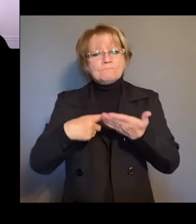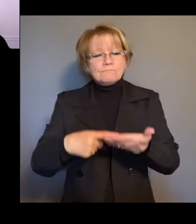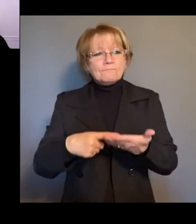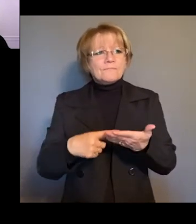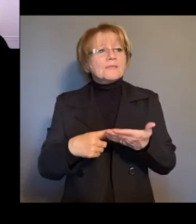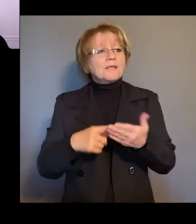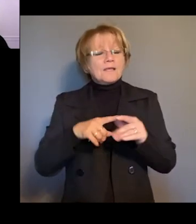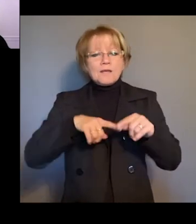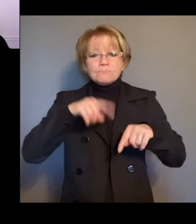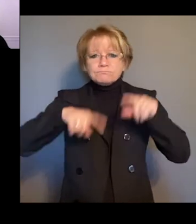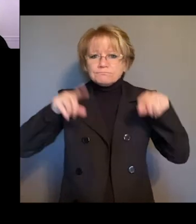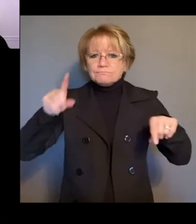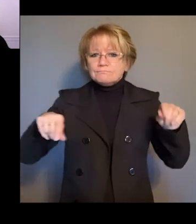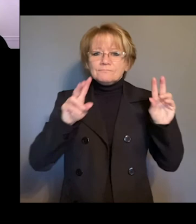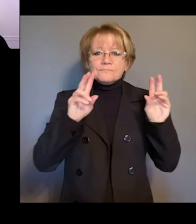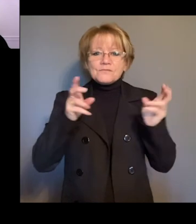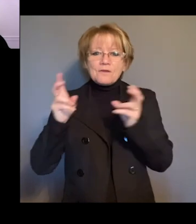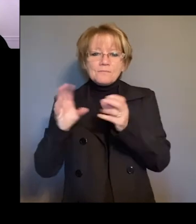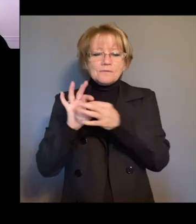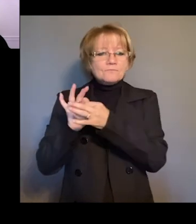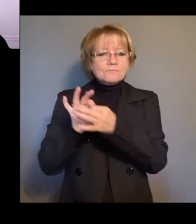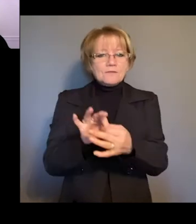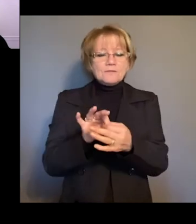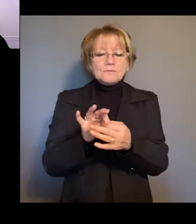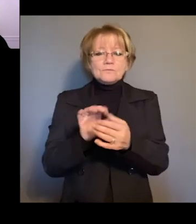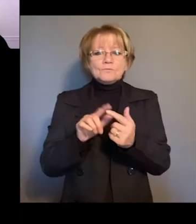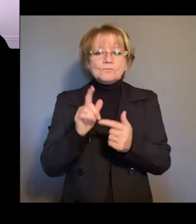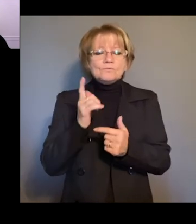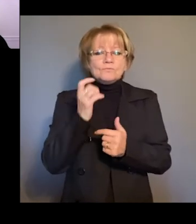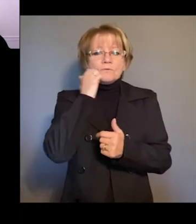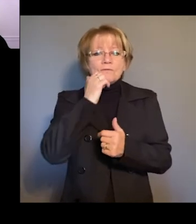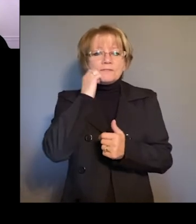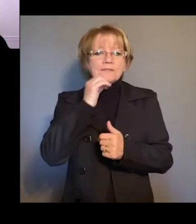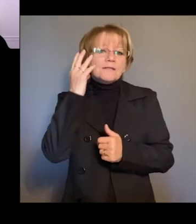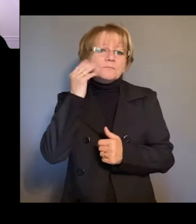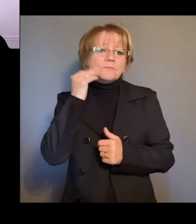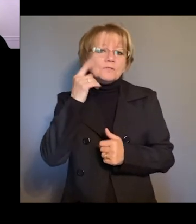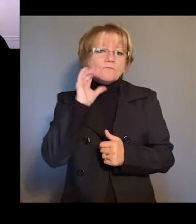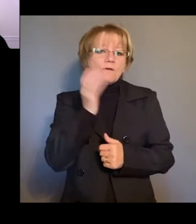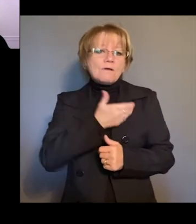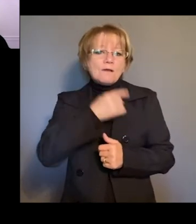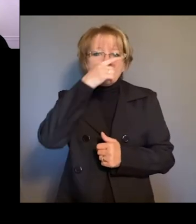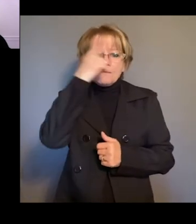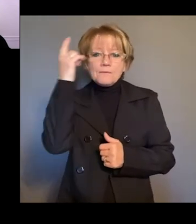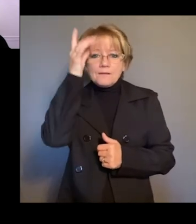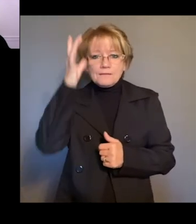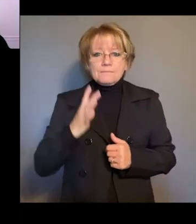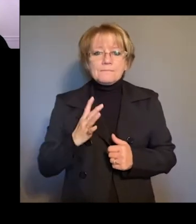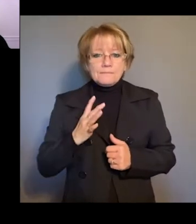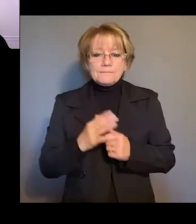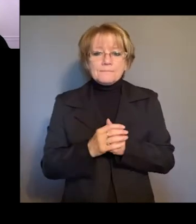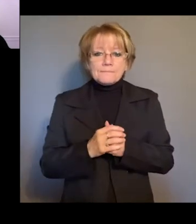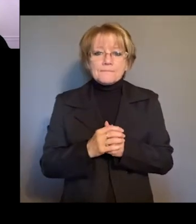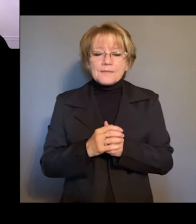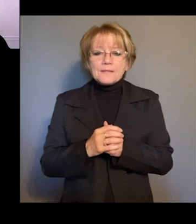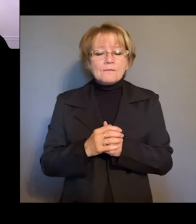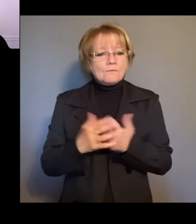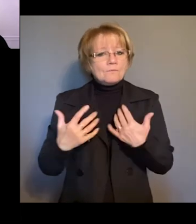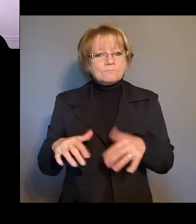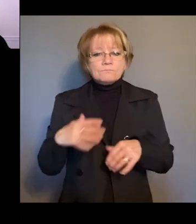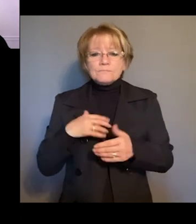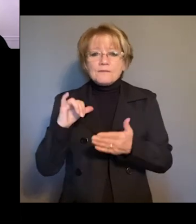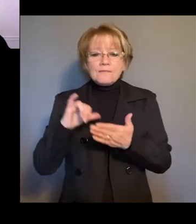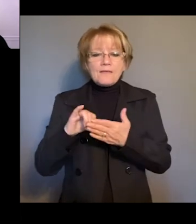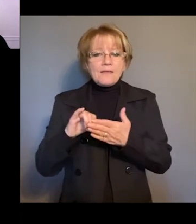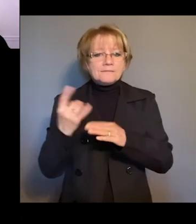and a variety of topics relating to the daily lived experiences of our Black men. It was a powerful day. It was a